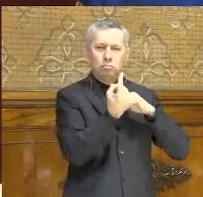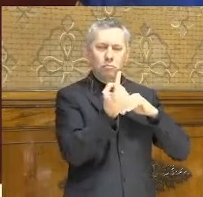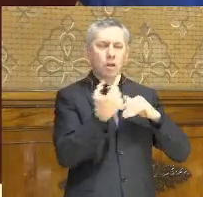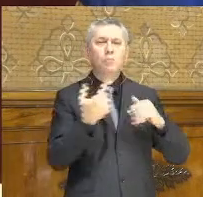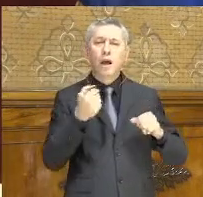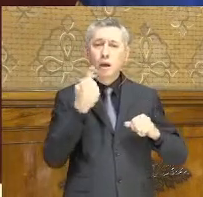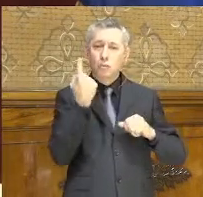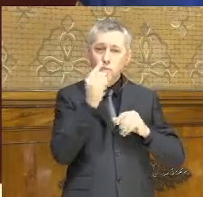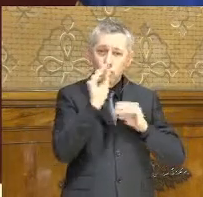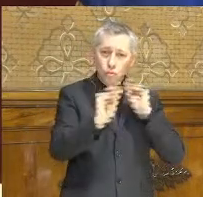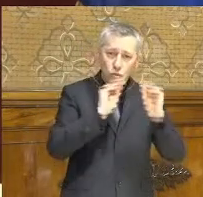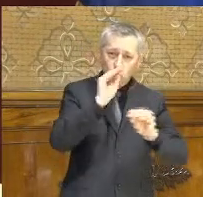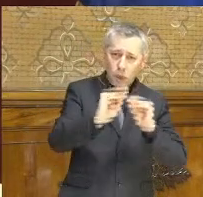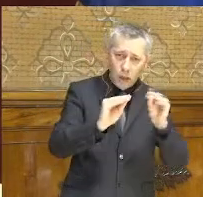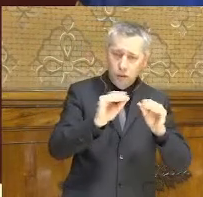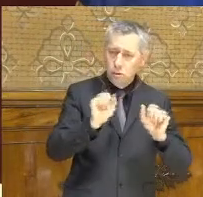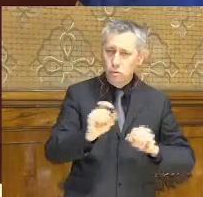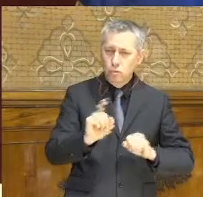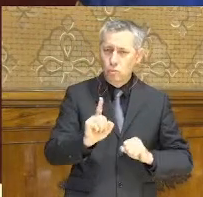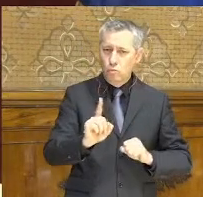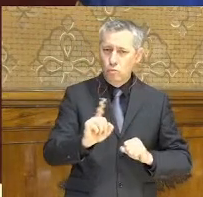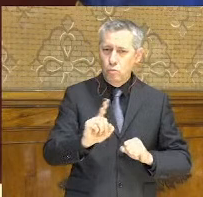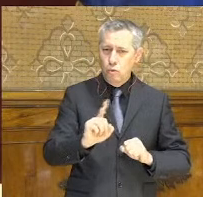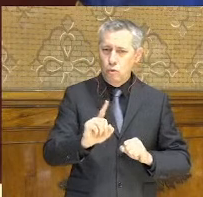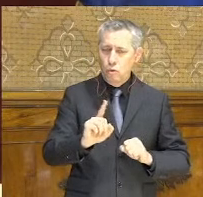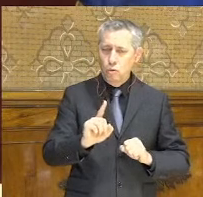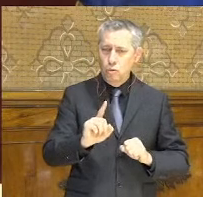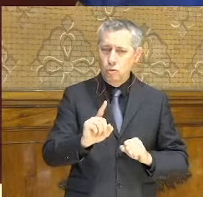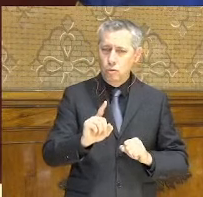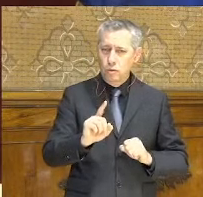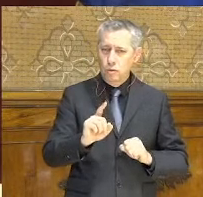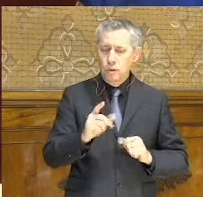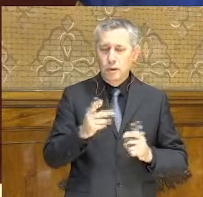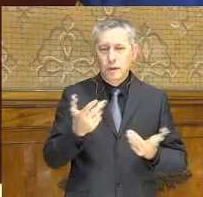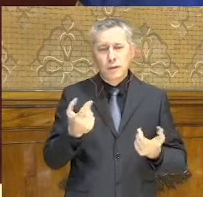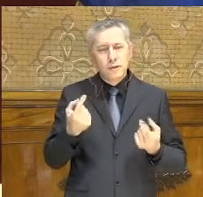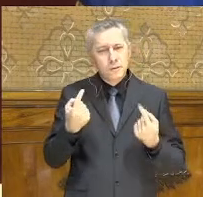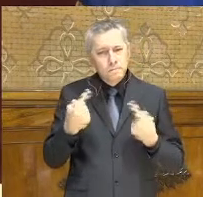This is a symptom of our times,